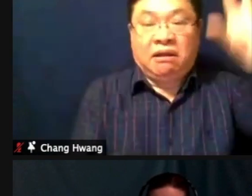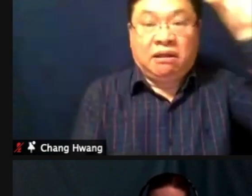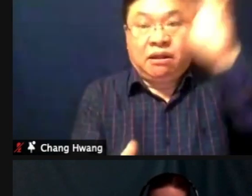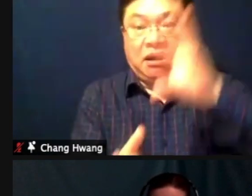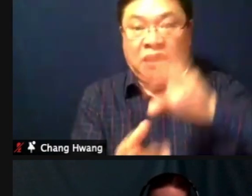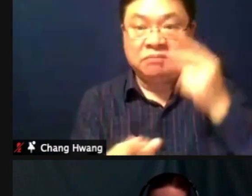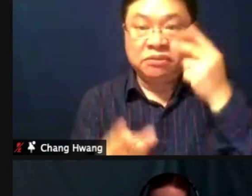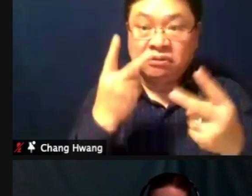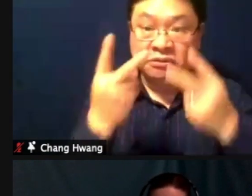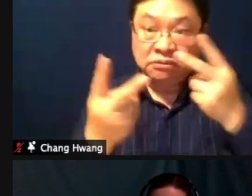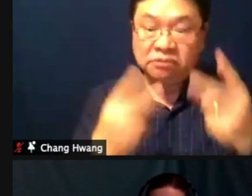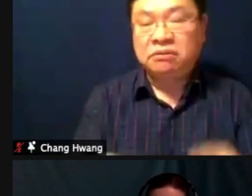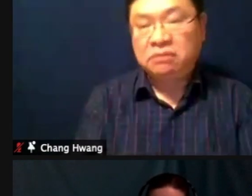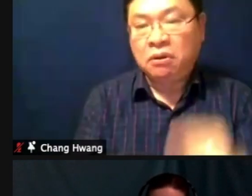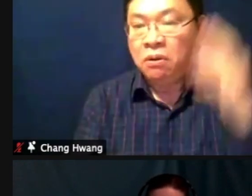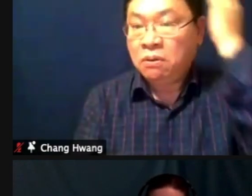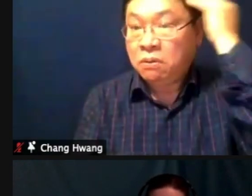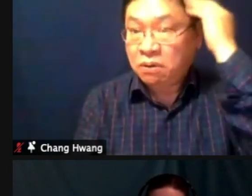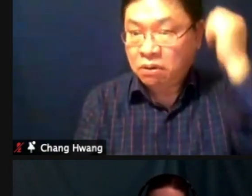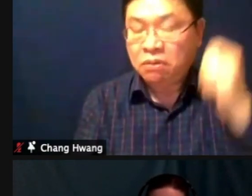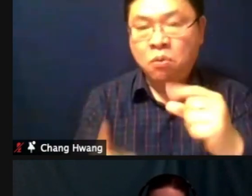So slight modifications can change the meaning.